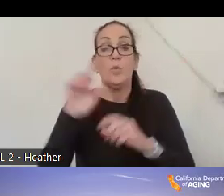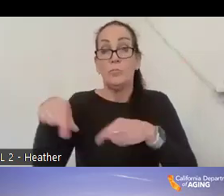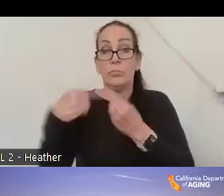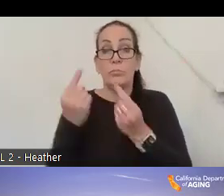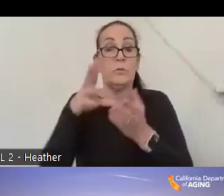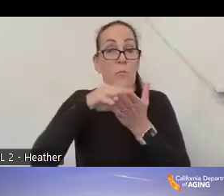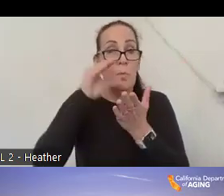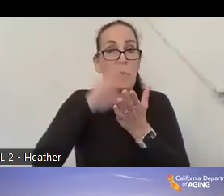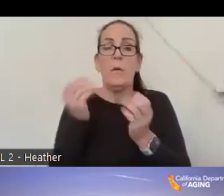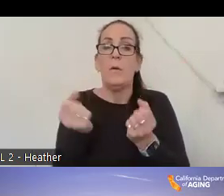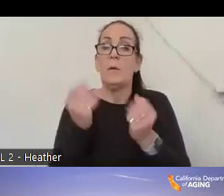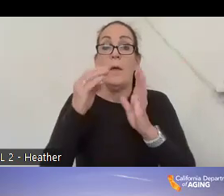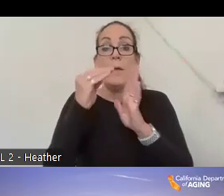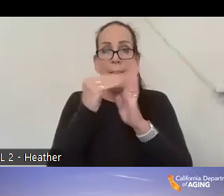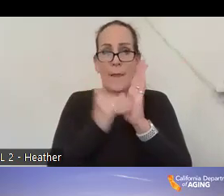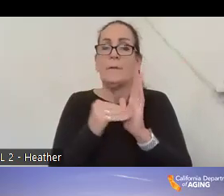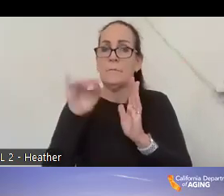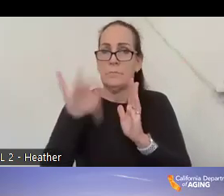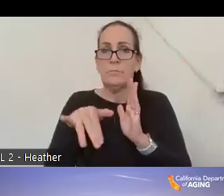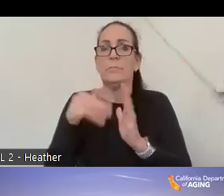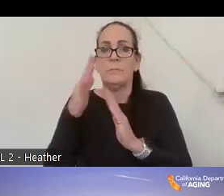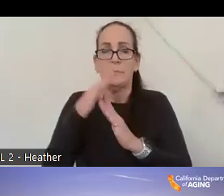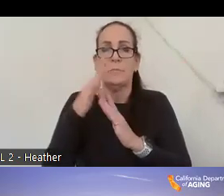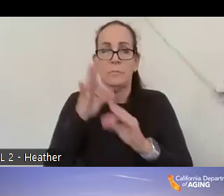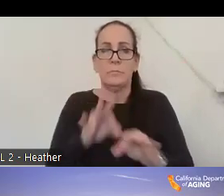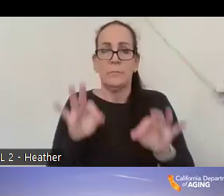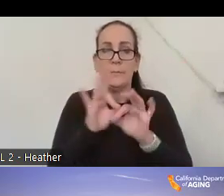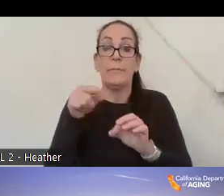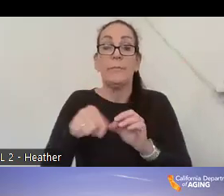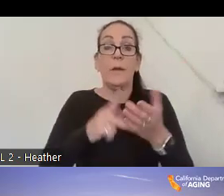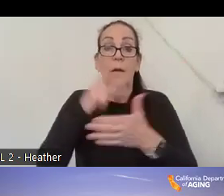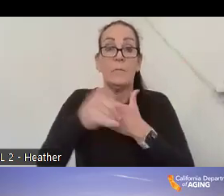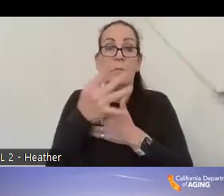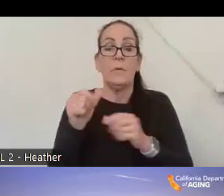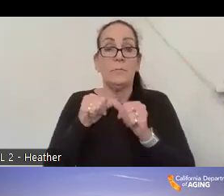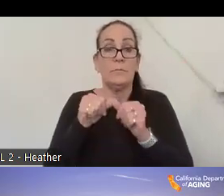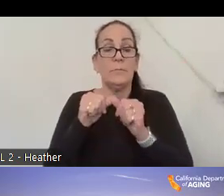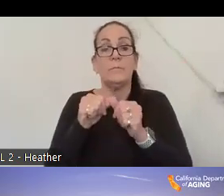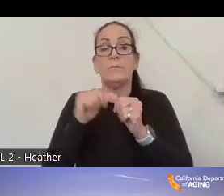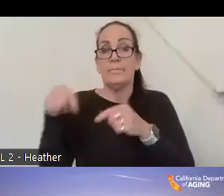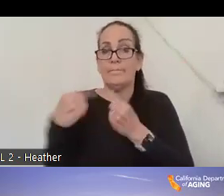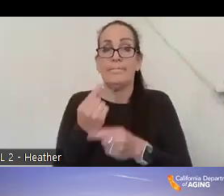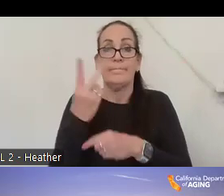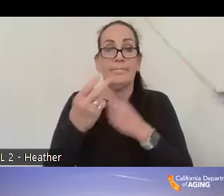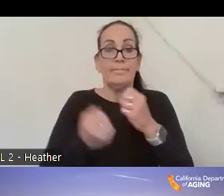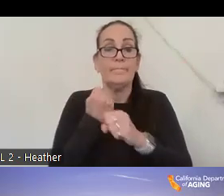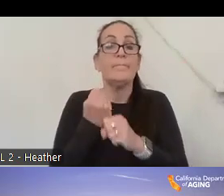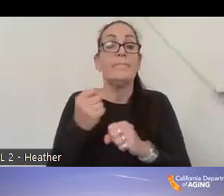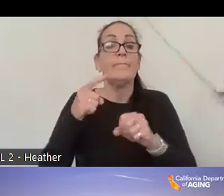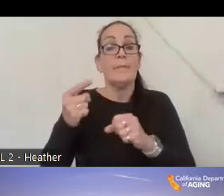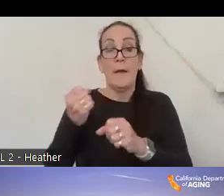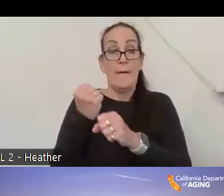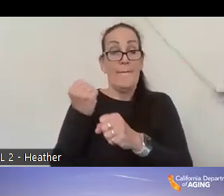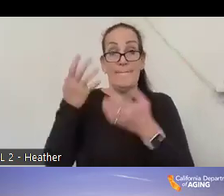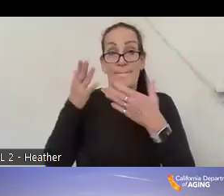takeaways. So this project lasted for about 2 years. It concluded last year, but I have a little